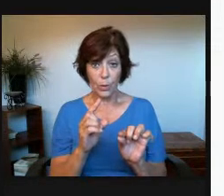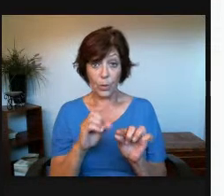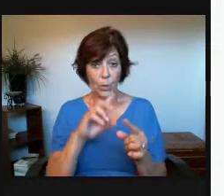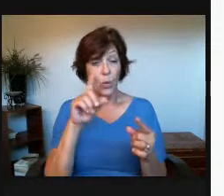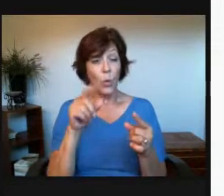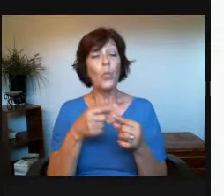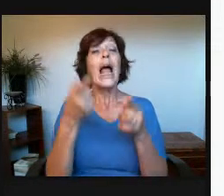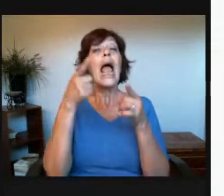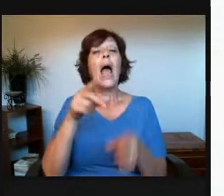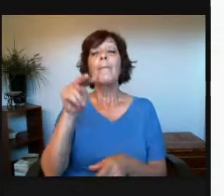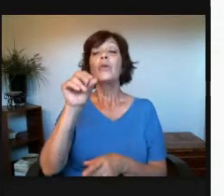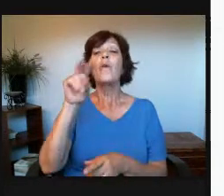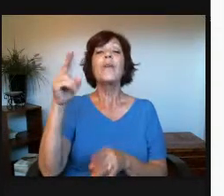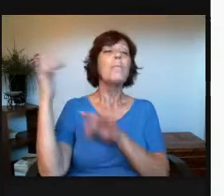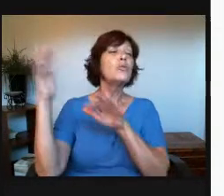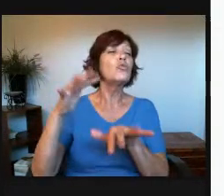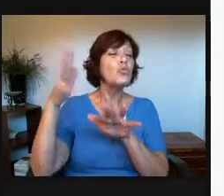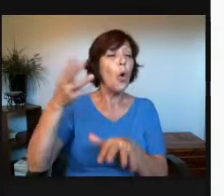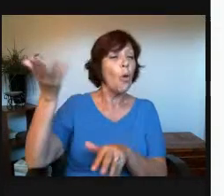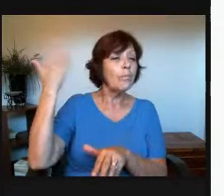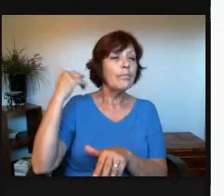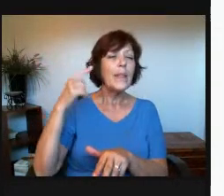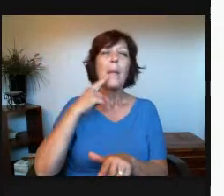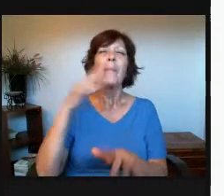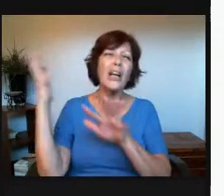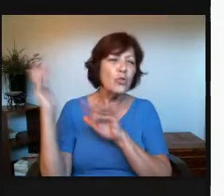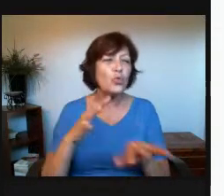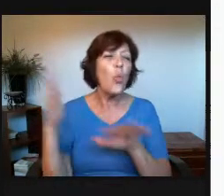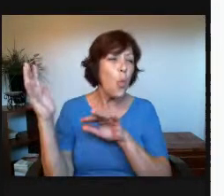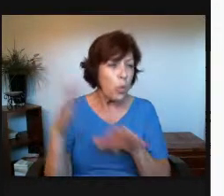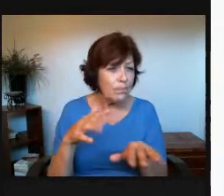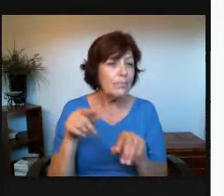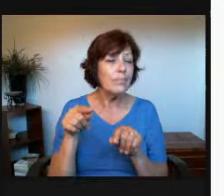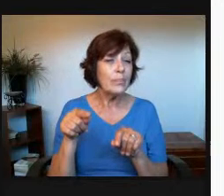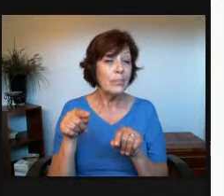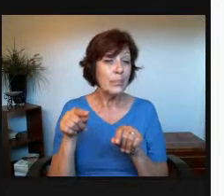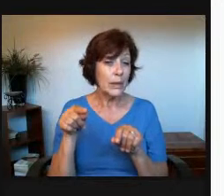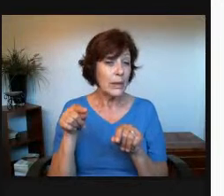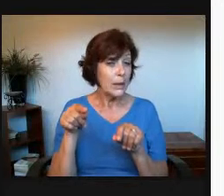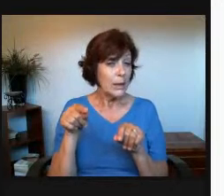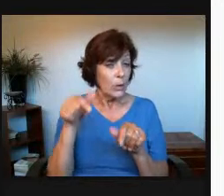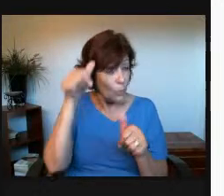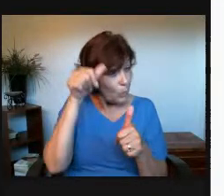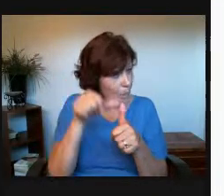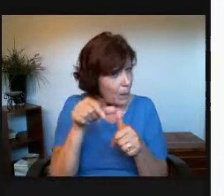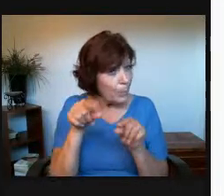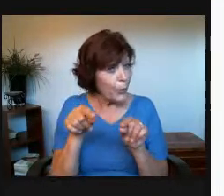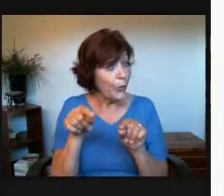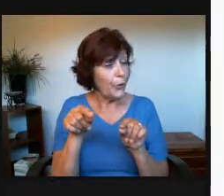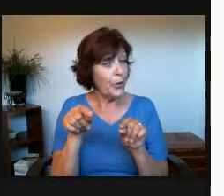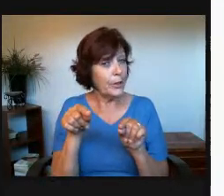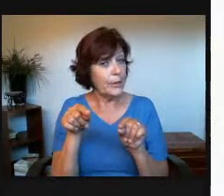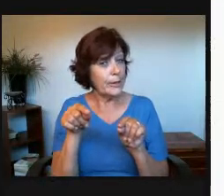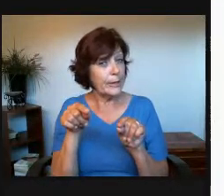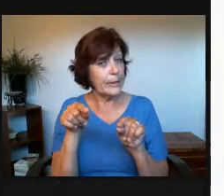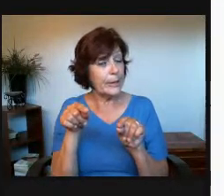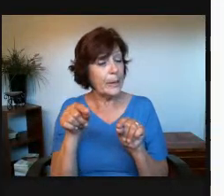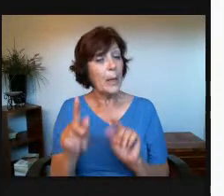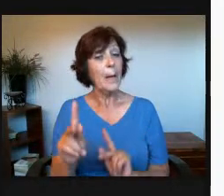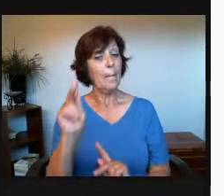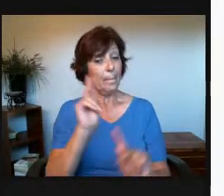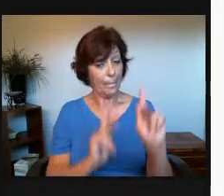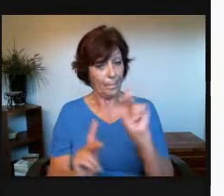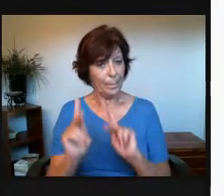November snowstorm, when we had the October snowstorm, keep in mind that people